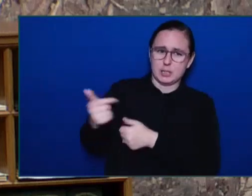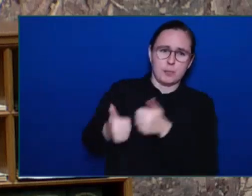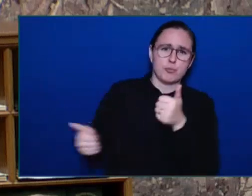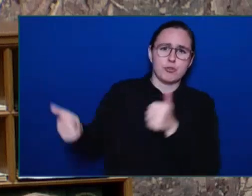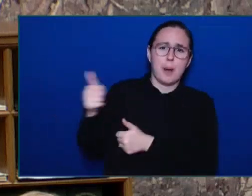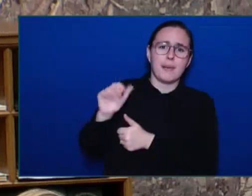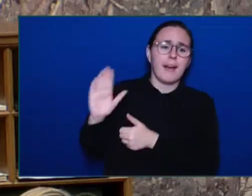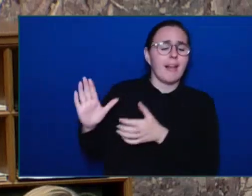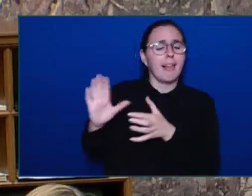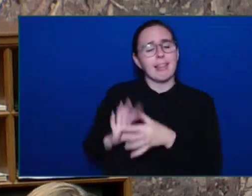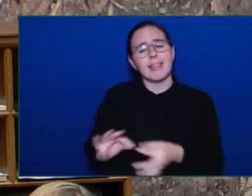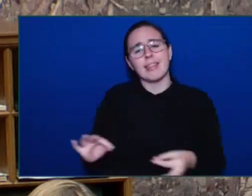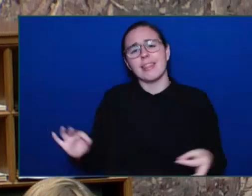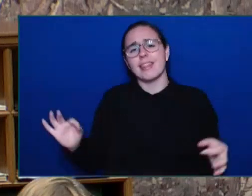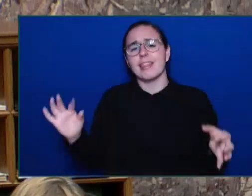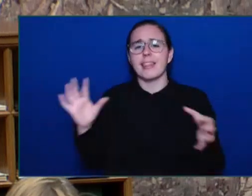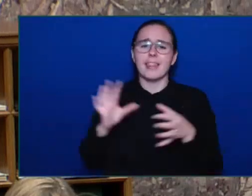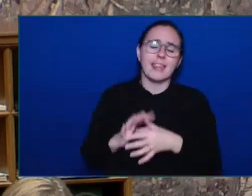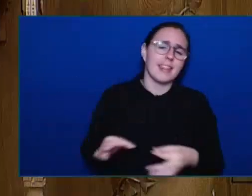them?